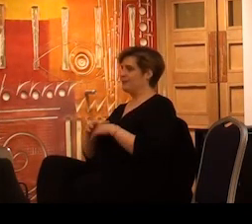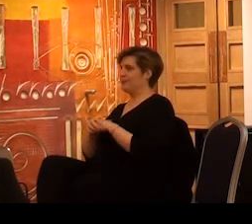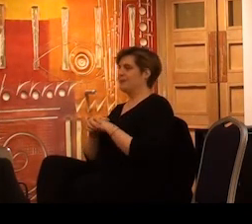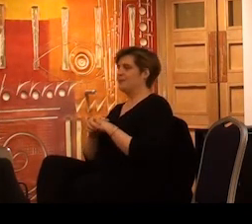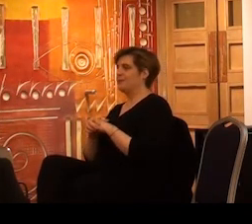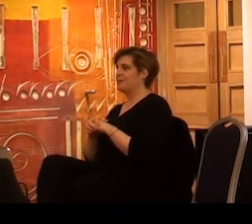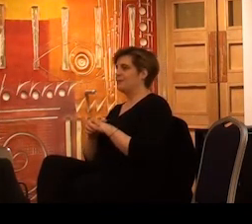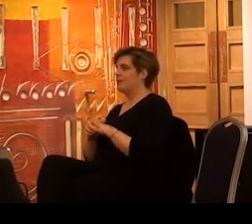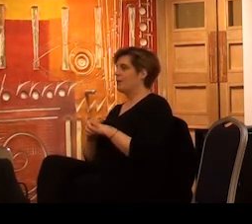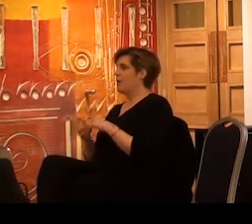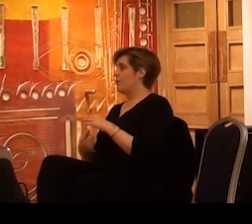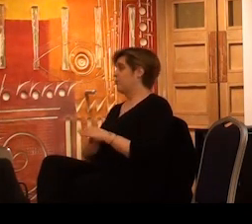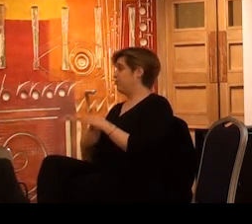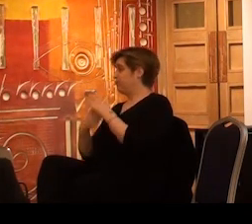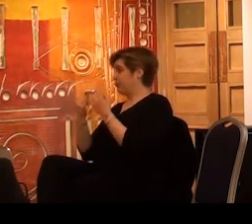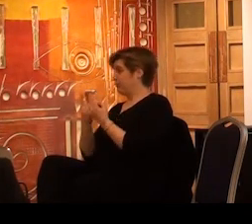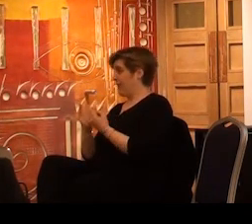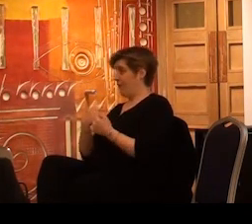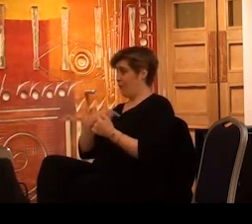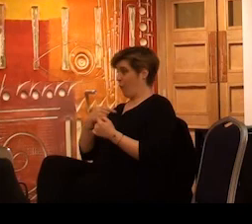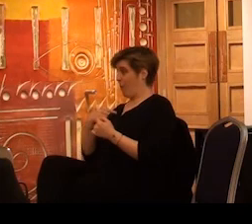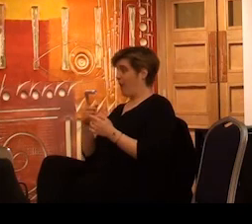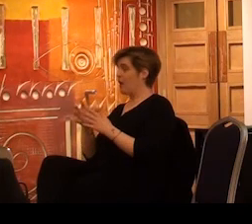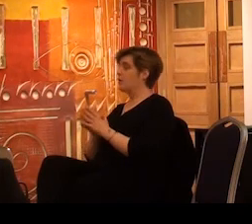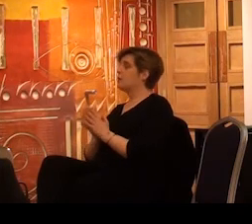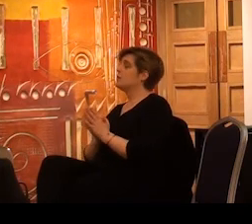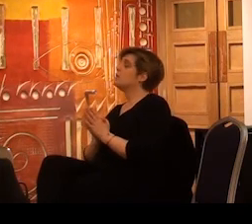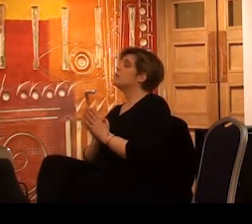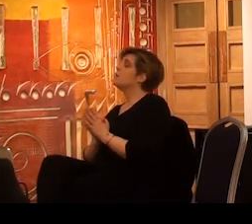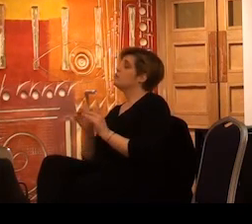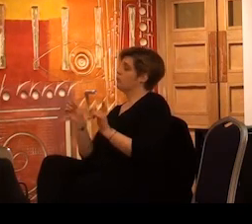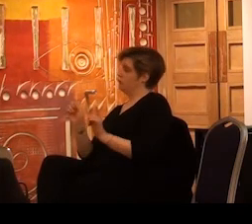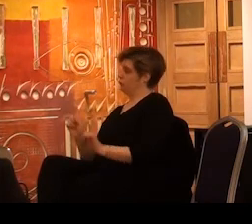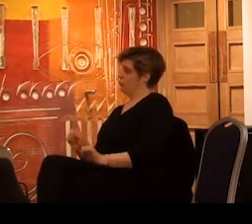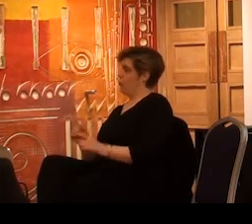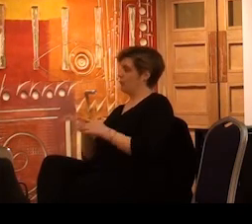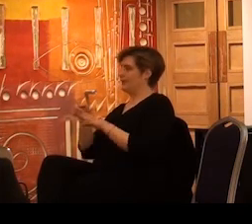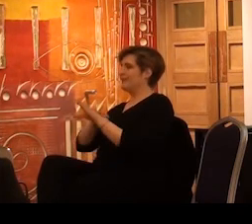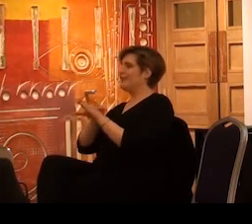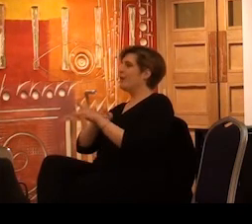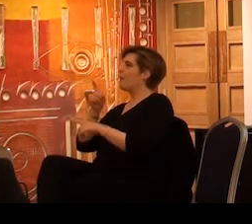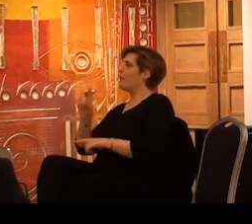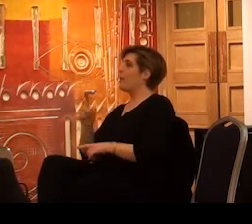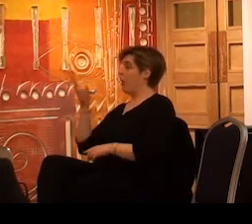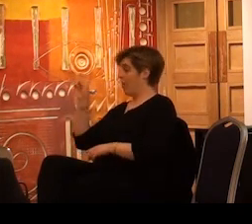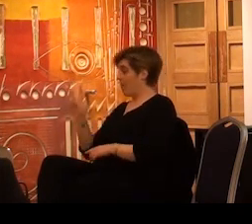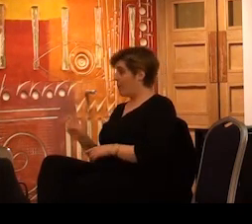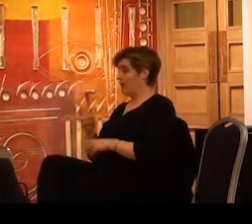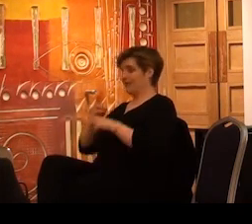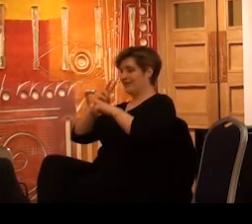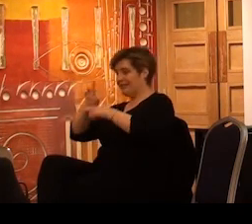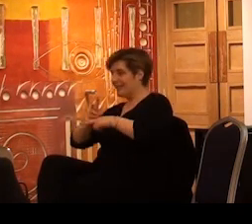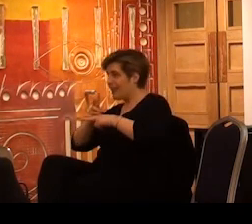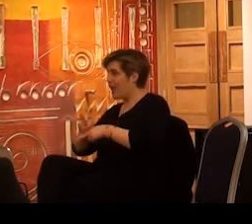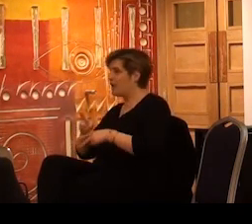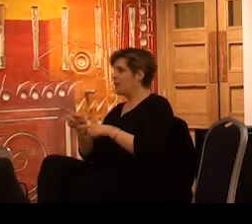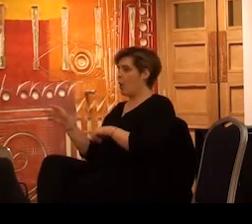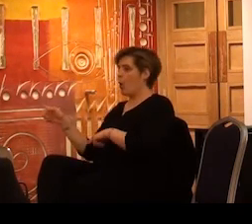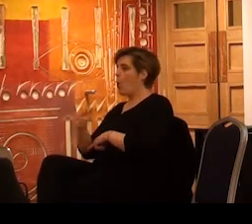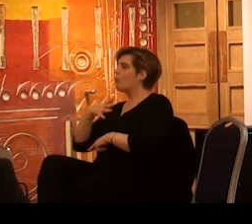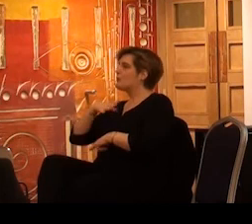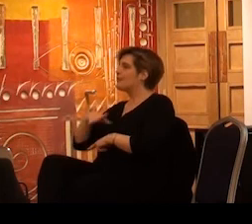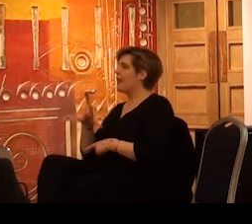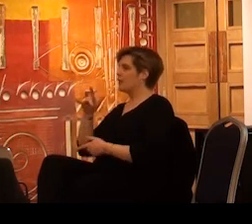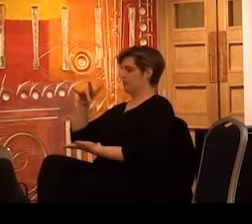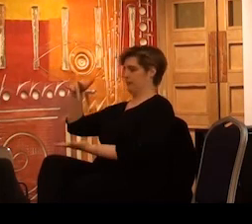The key thing for me, which aligns itself well with the new code of practice, is that actually young people and parents and carers need to be really central